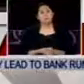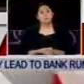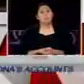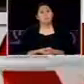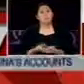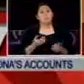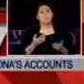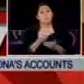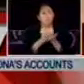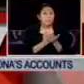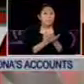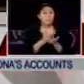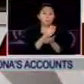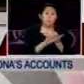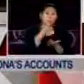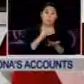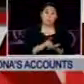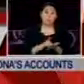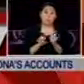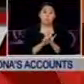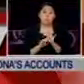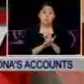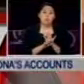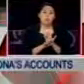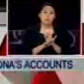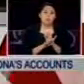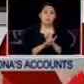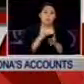certain documents, Your Honor,